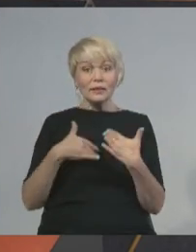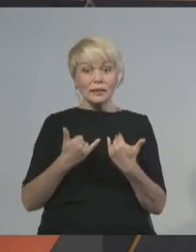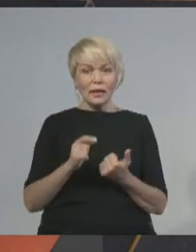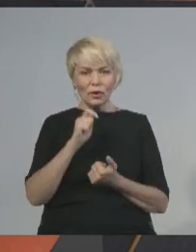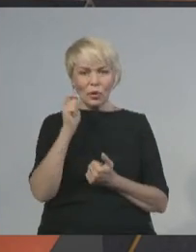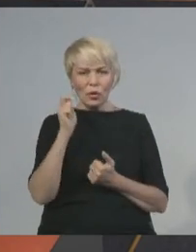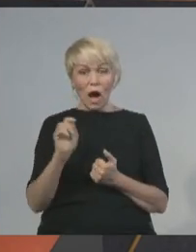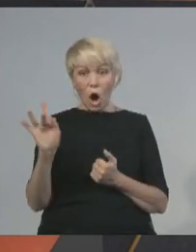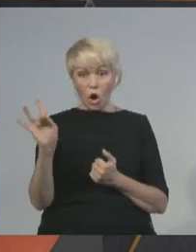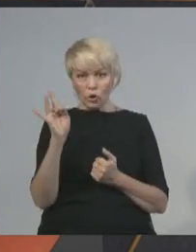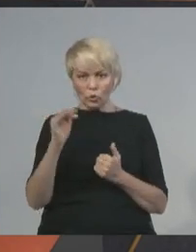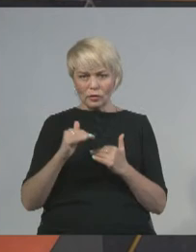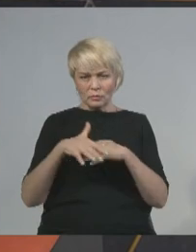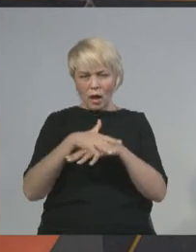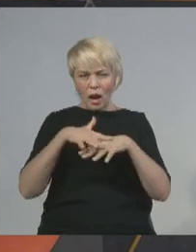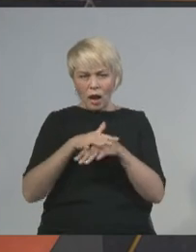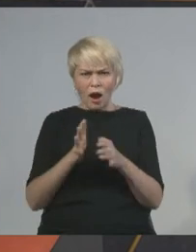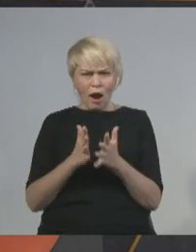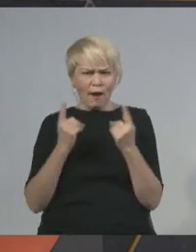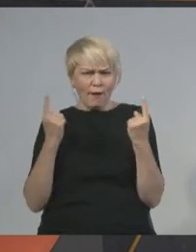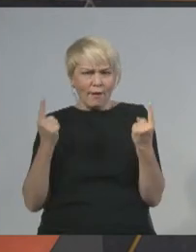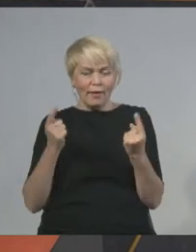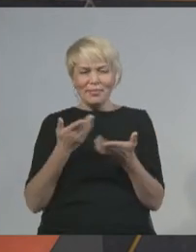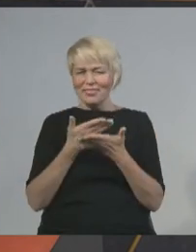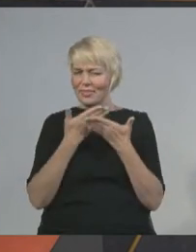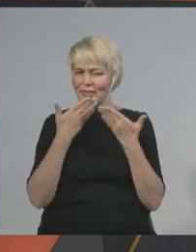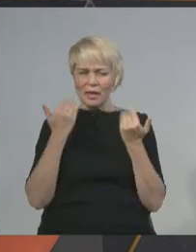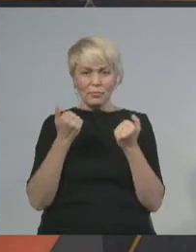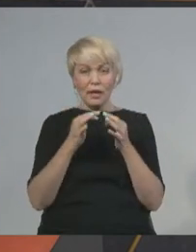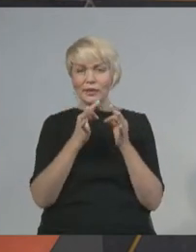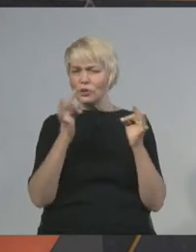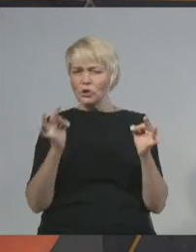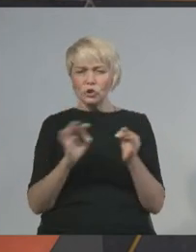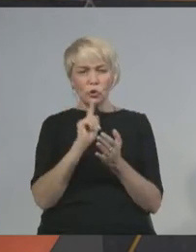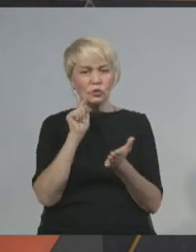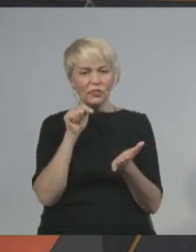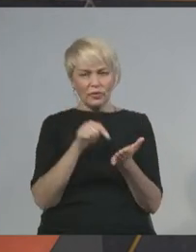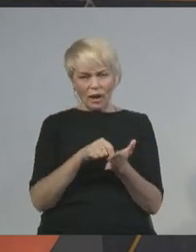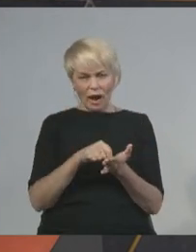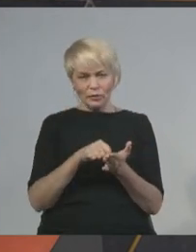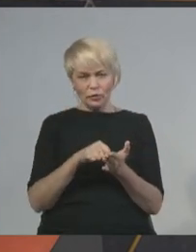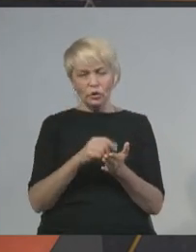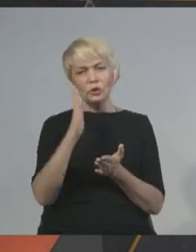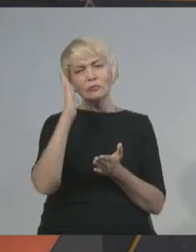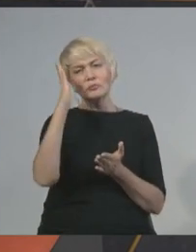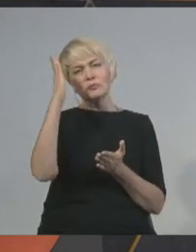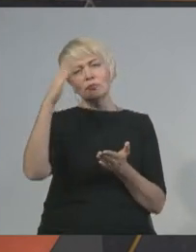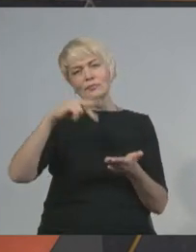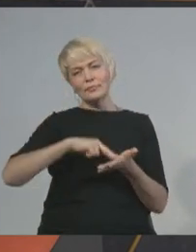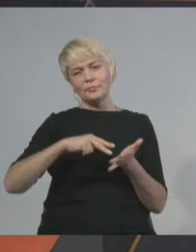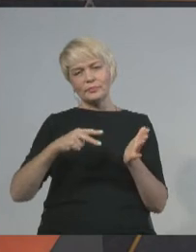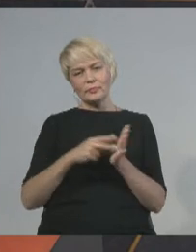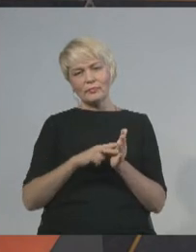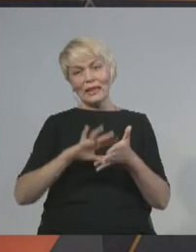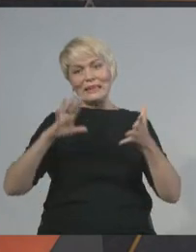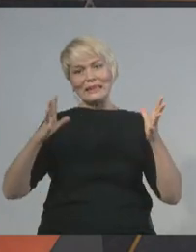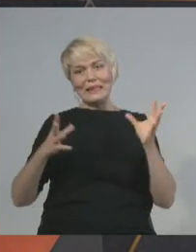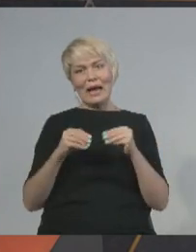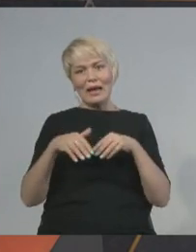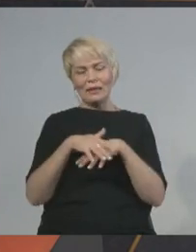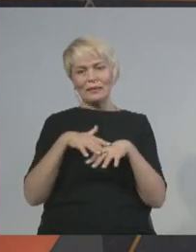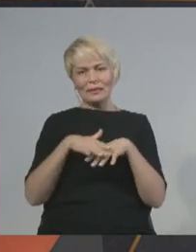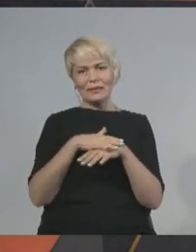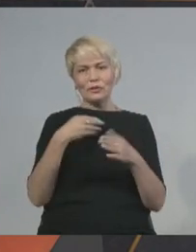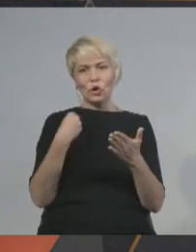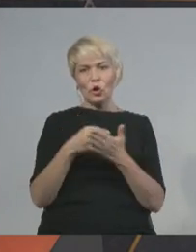now we do not have the size of the market and nothing is indicating that the general